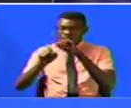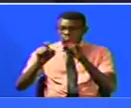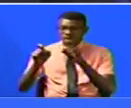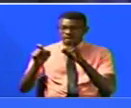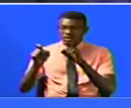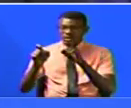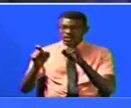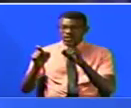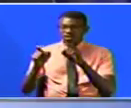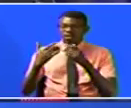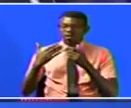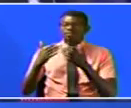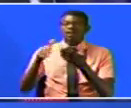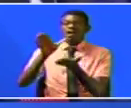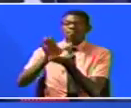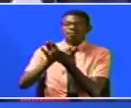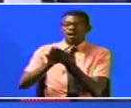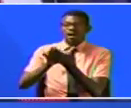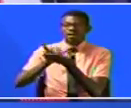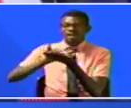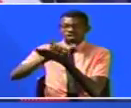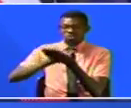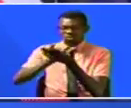Federal Reserve Bank of New York. Guy.